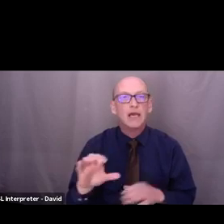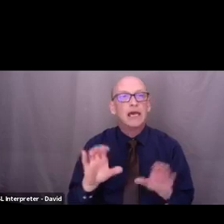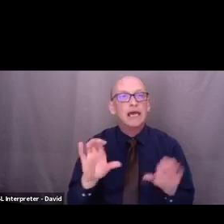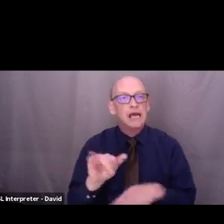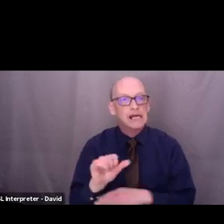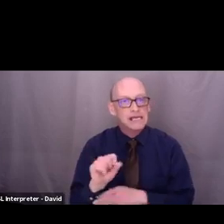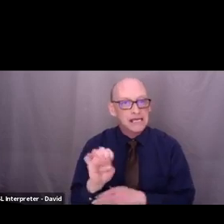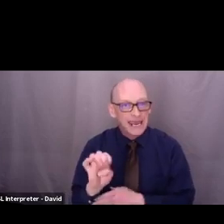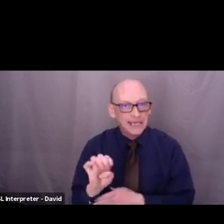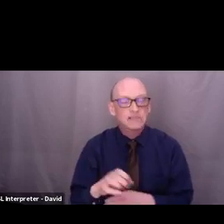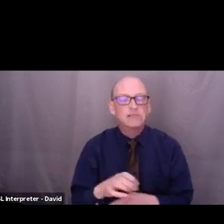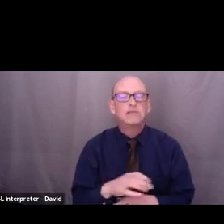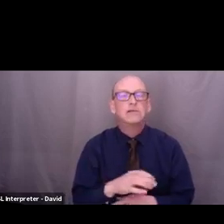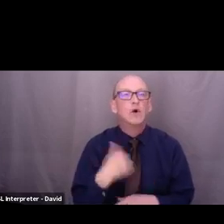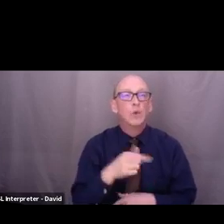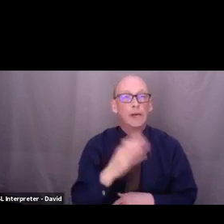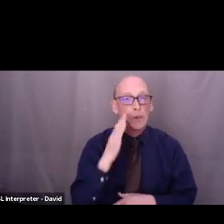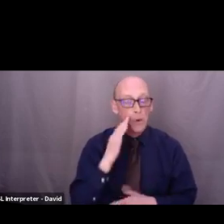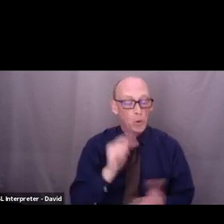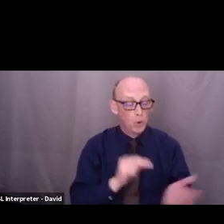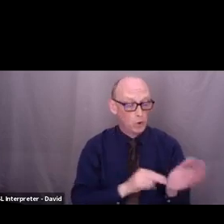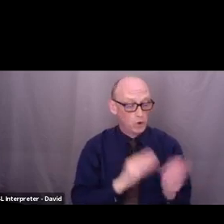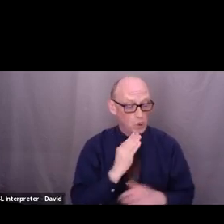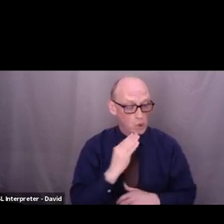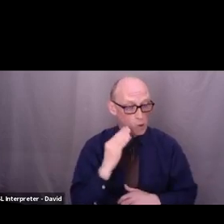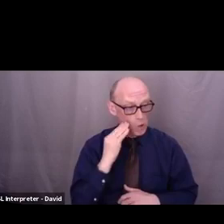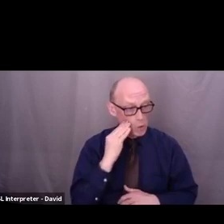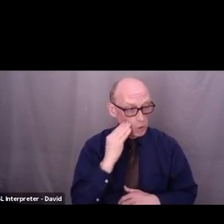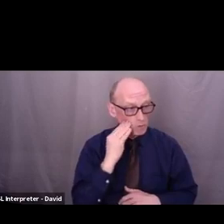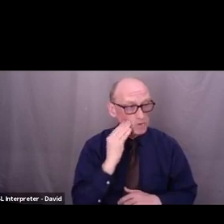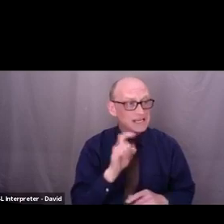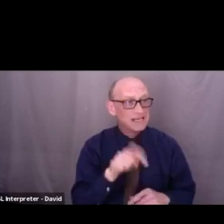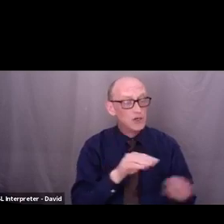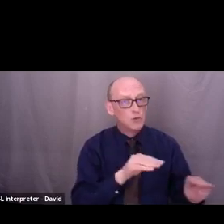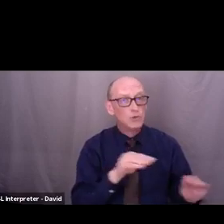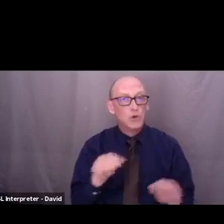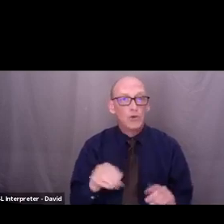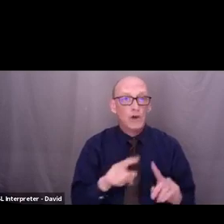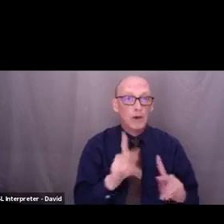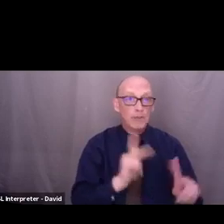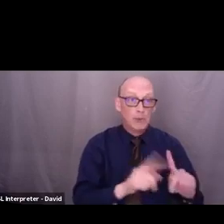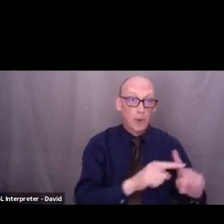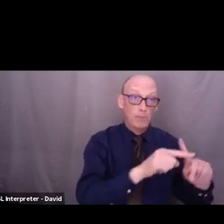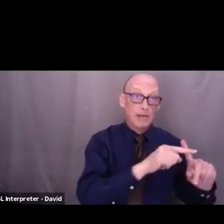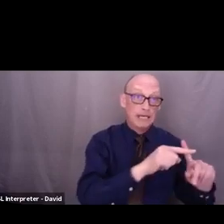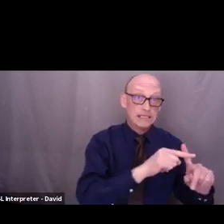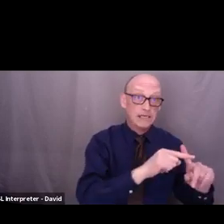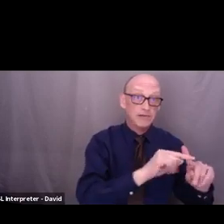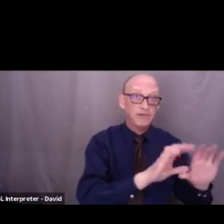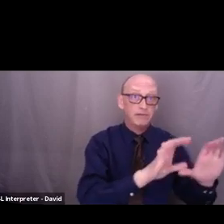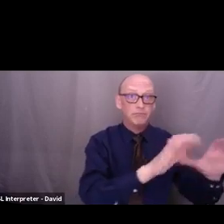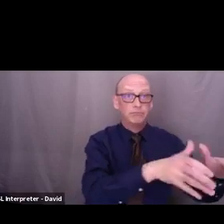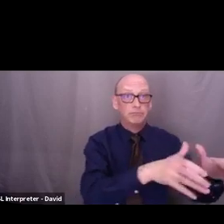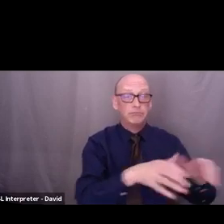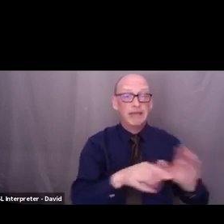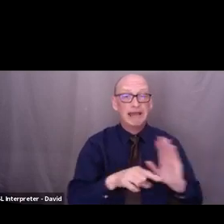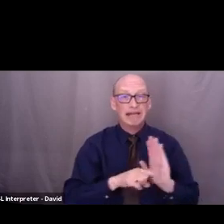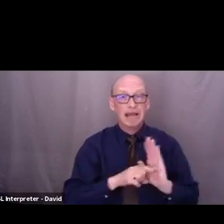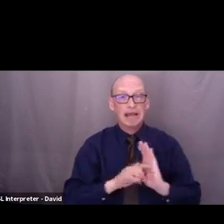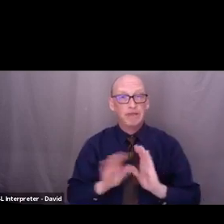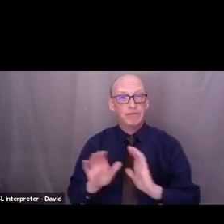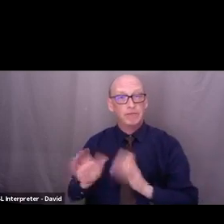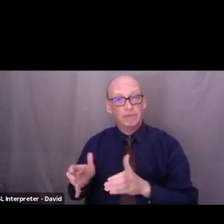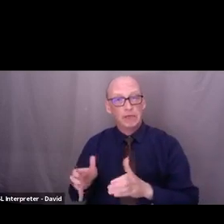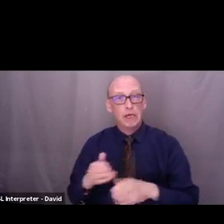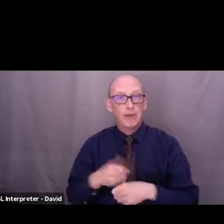the attempt to put people who are COVID positive in an area, those that are negative in another area, to be able to make sure that